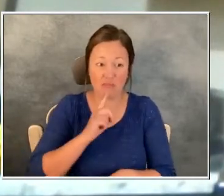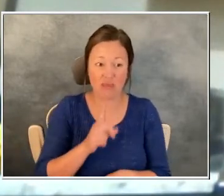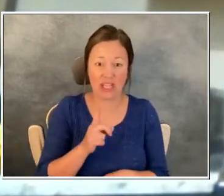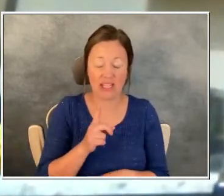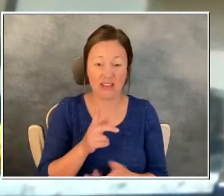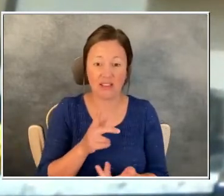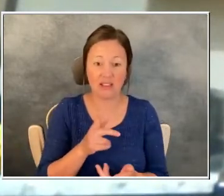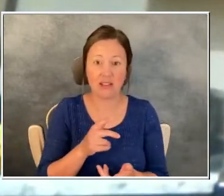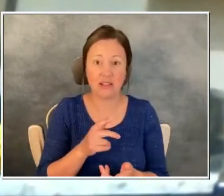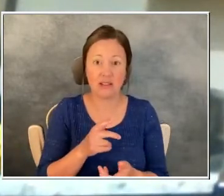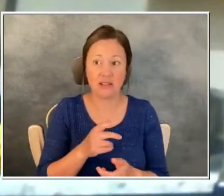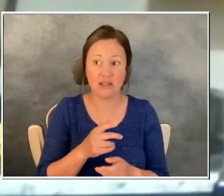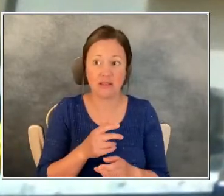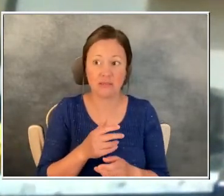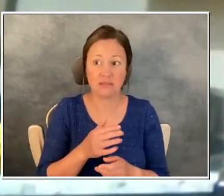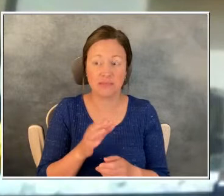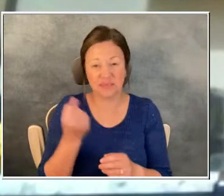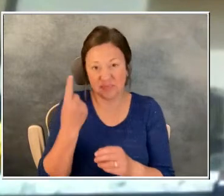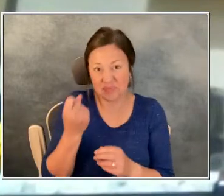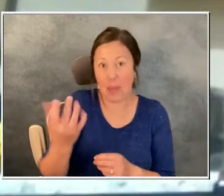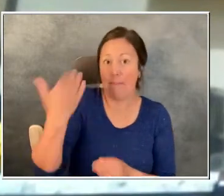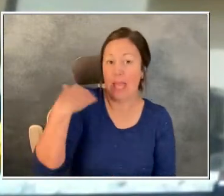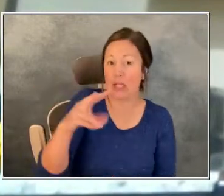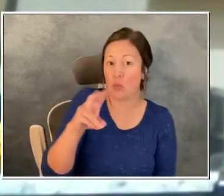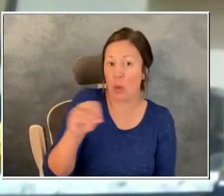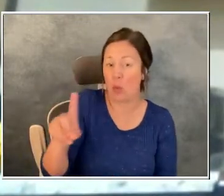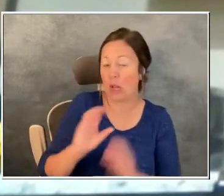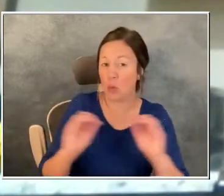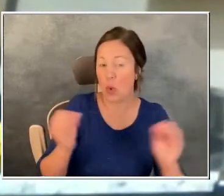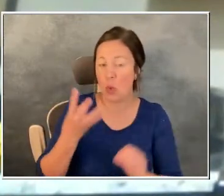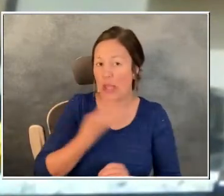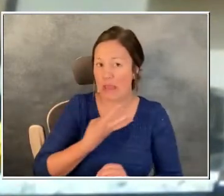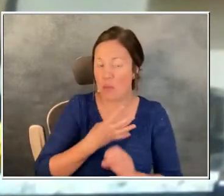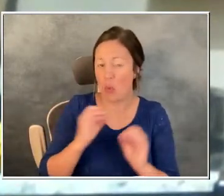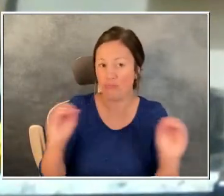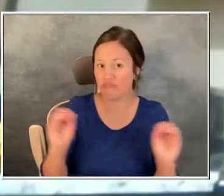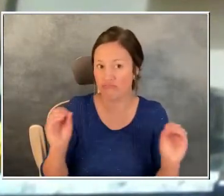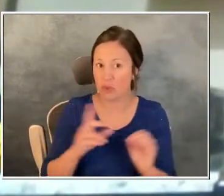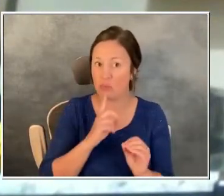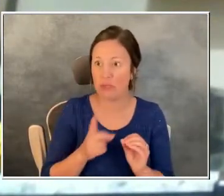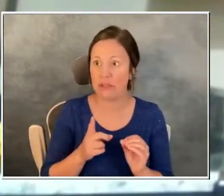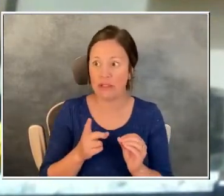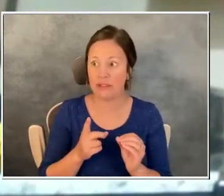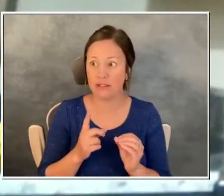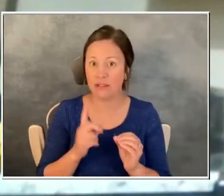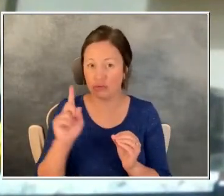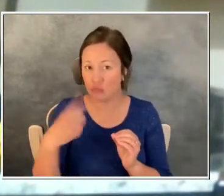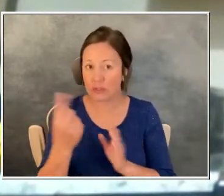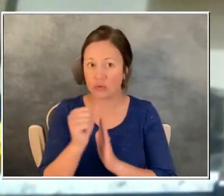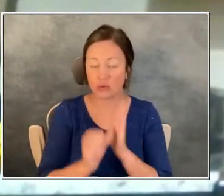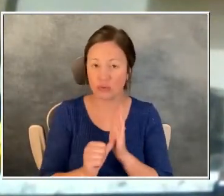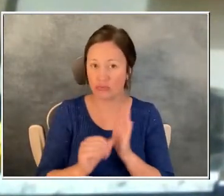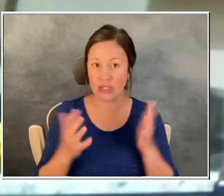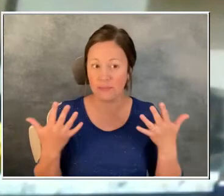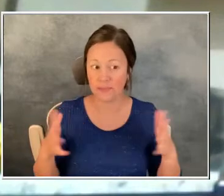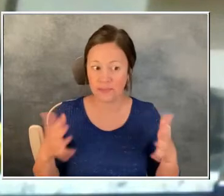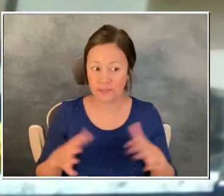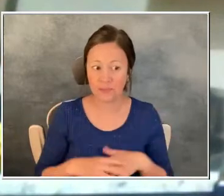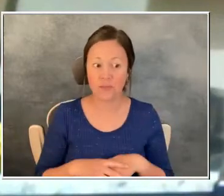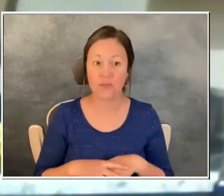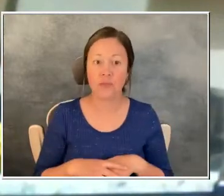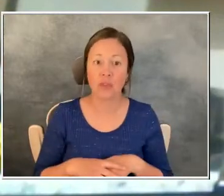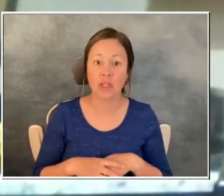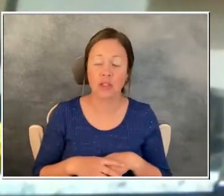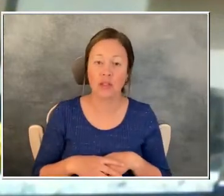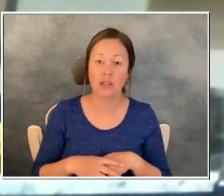the previously in 01, 2, I didn't do any chemo or anything like that. It was just the surgery. So